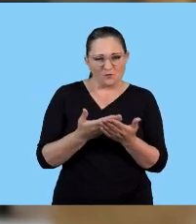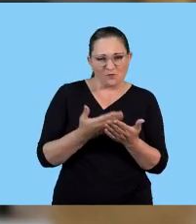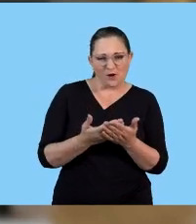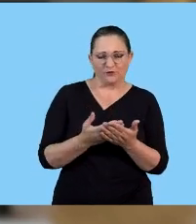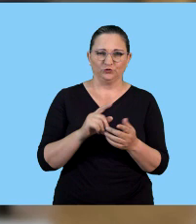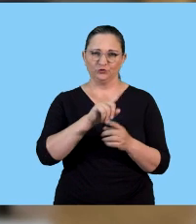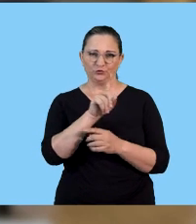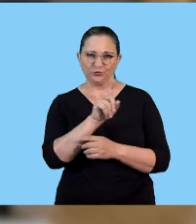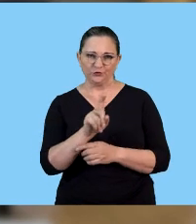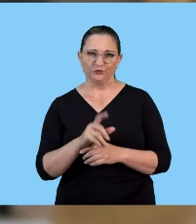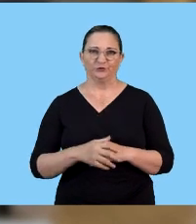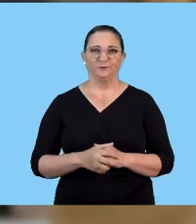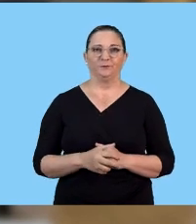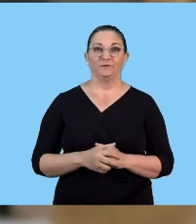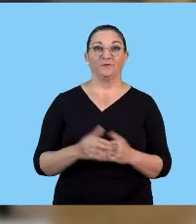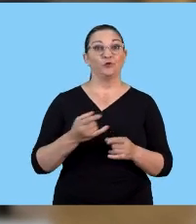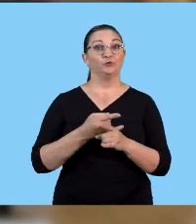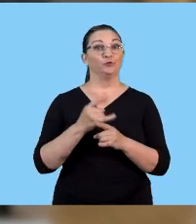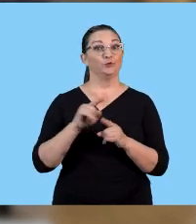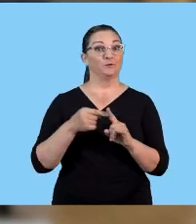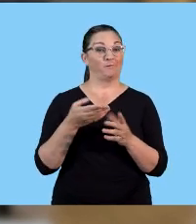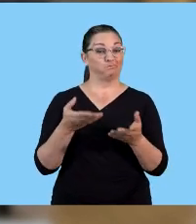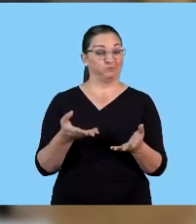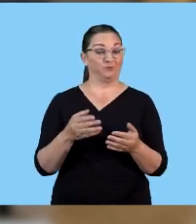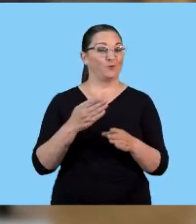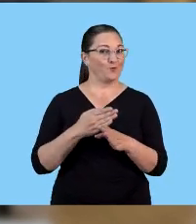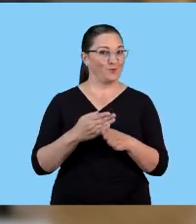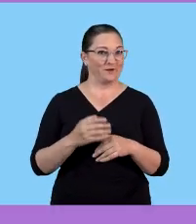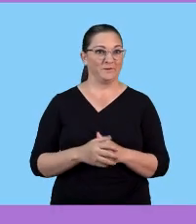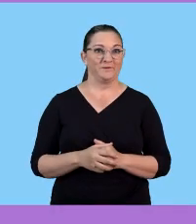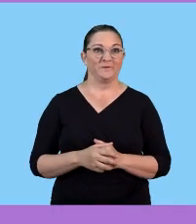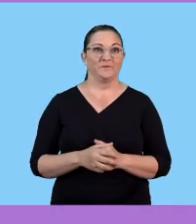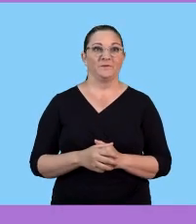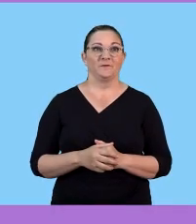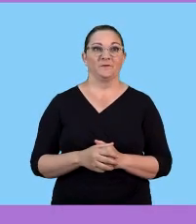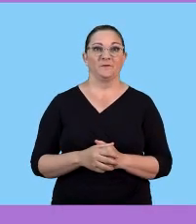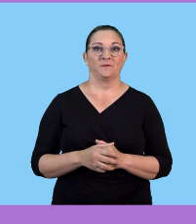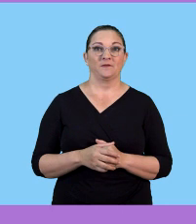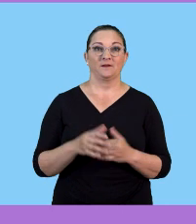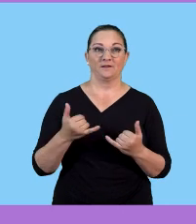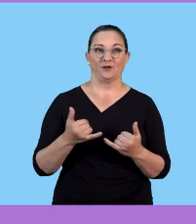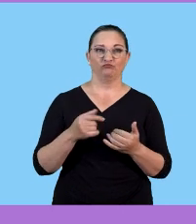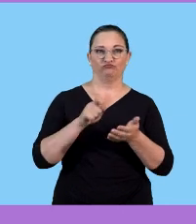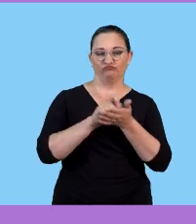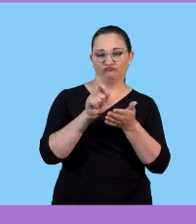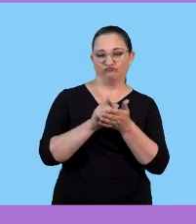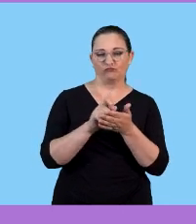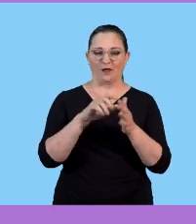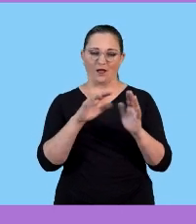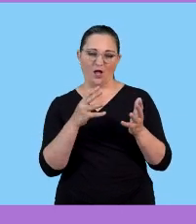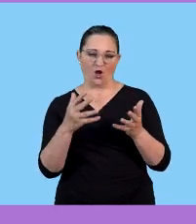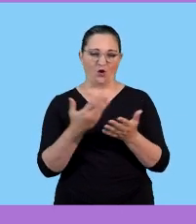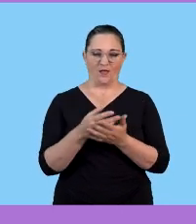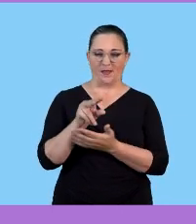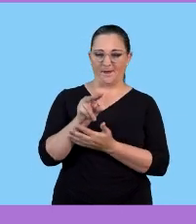application questions. Let's stop talking about it, let's get to working. So, write instructions on how to wire